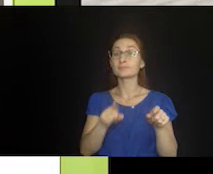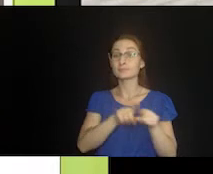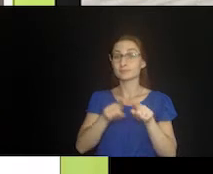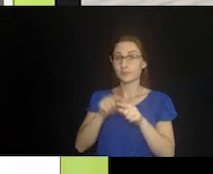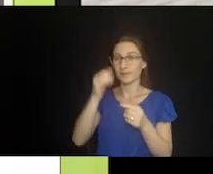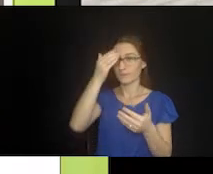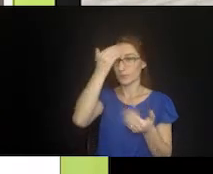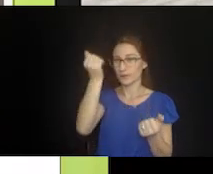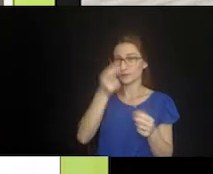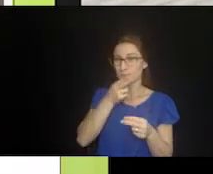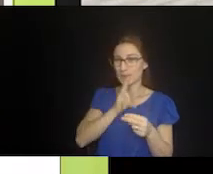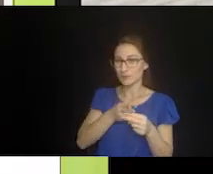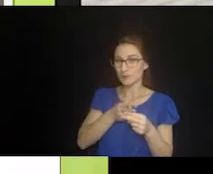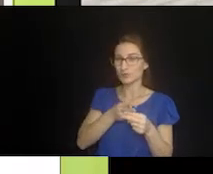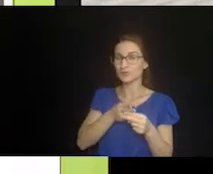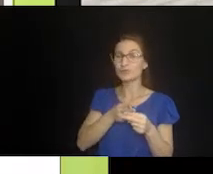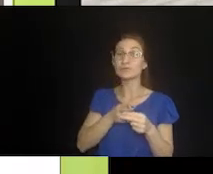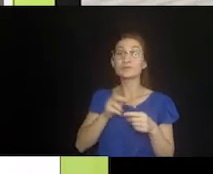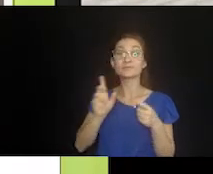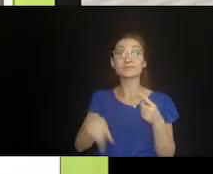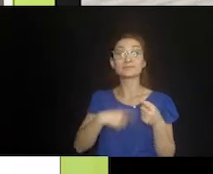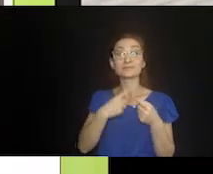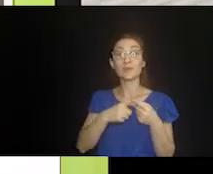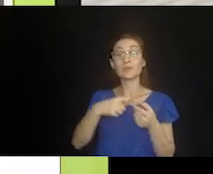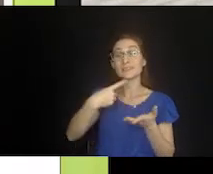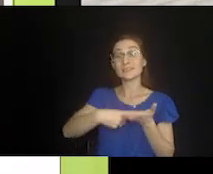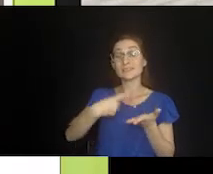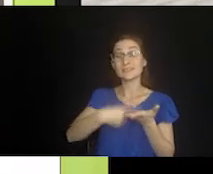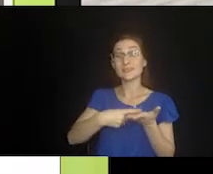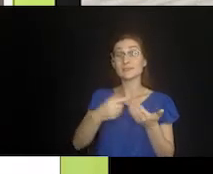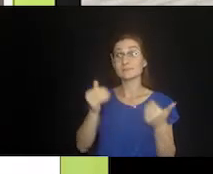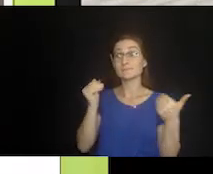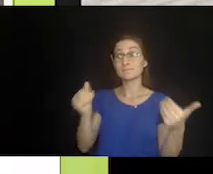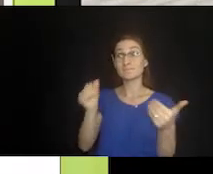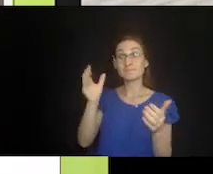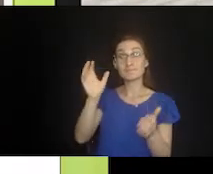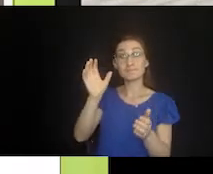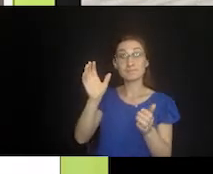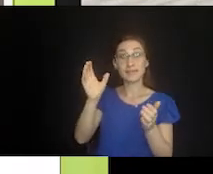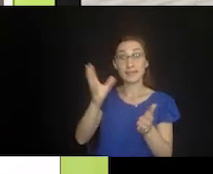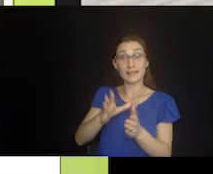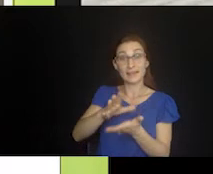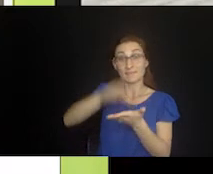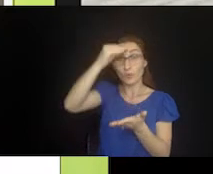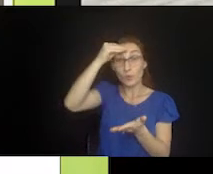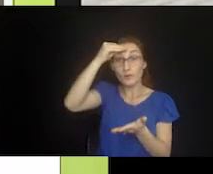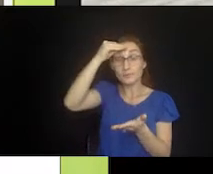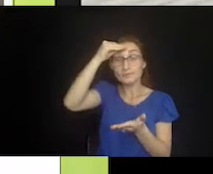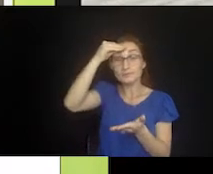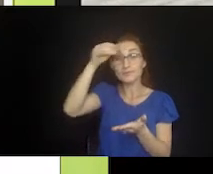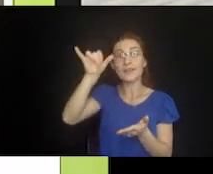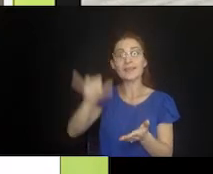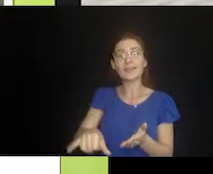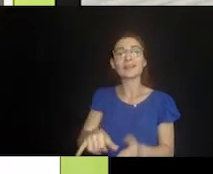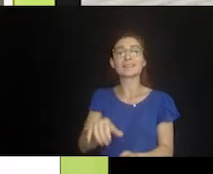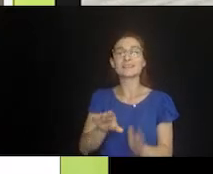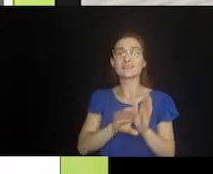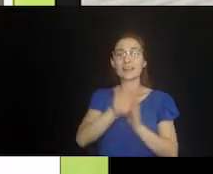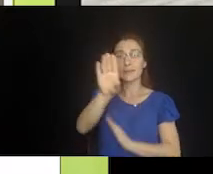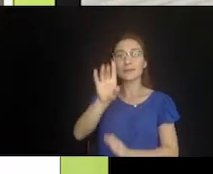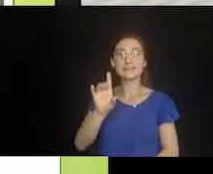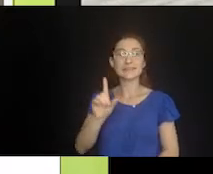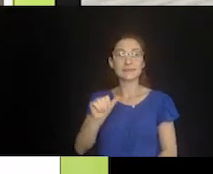I also neglected to mention that when we were talking about getting informed,